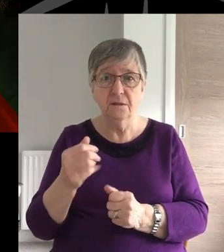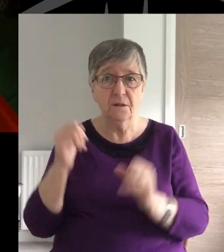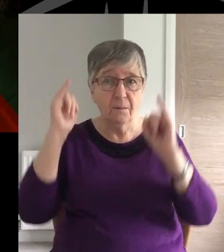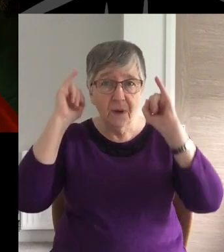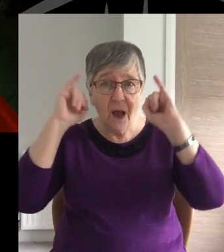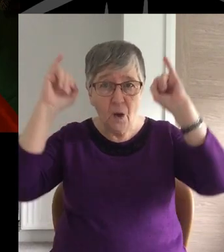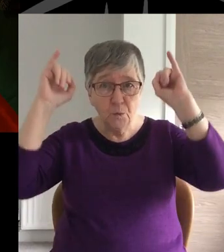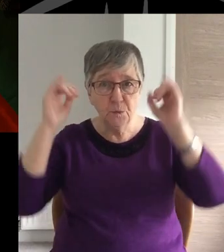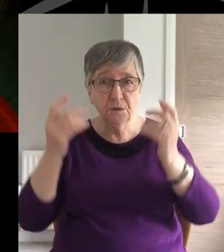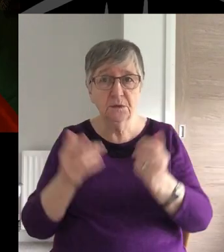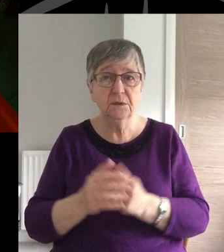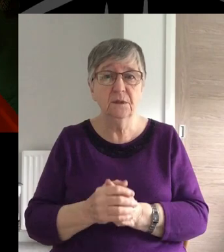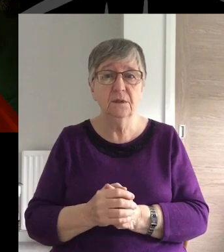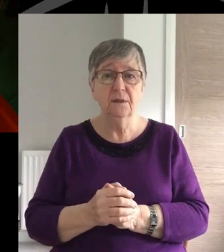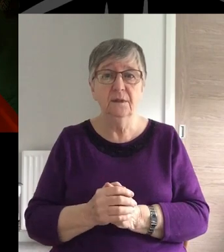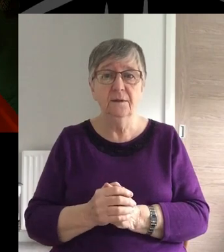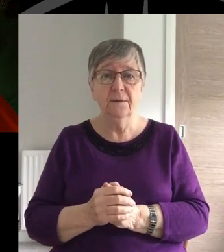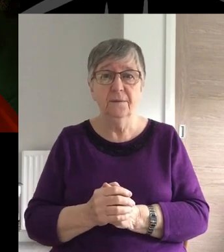We've got some cows,